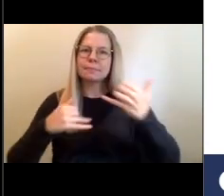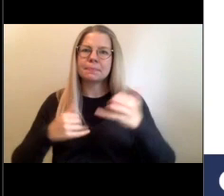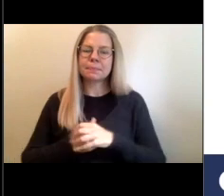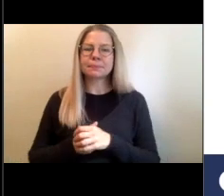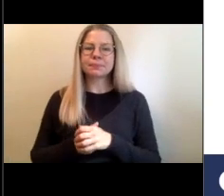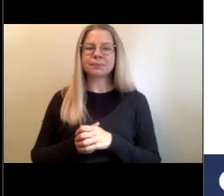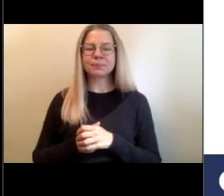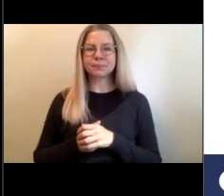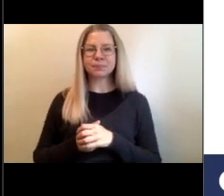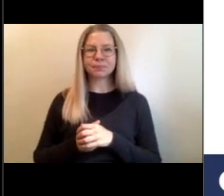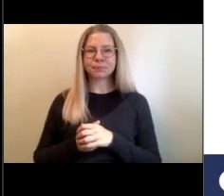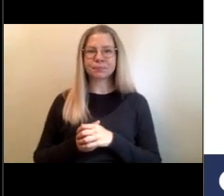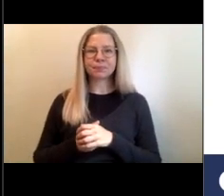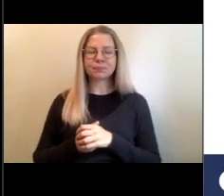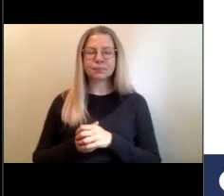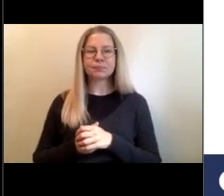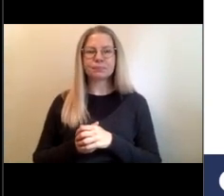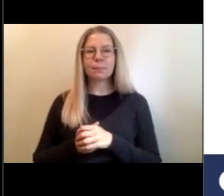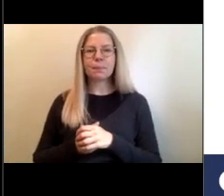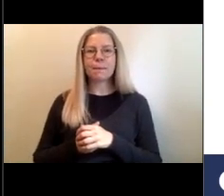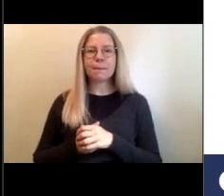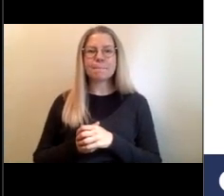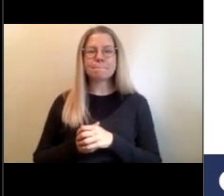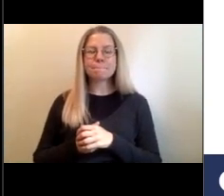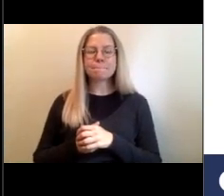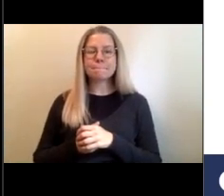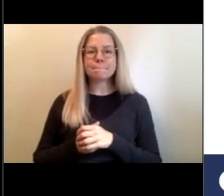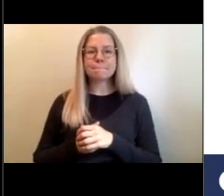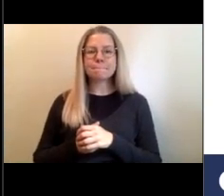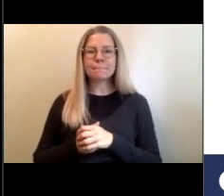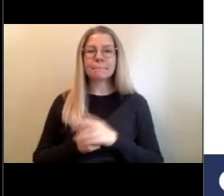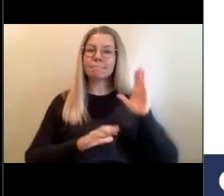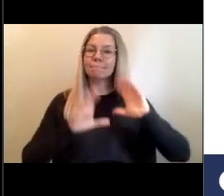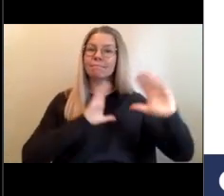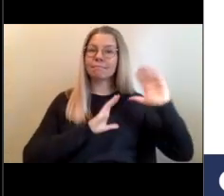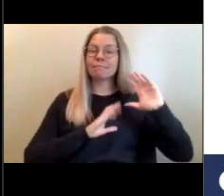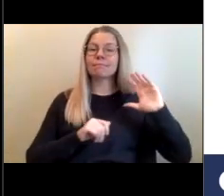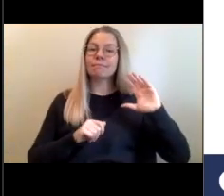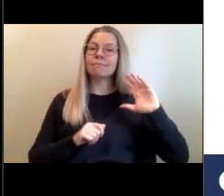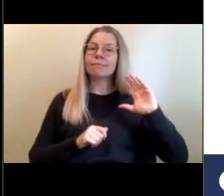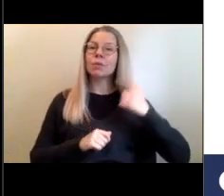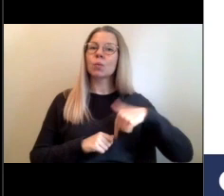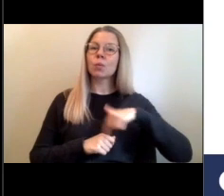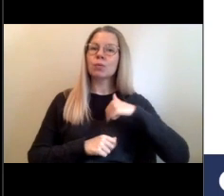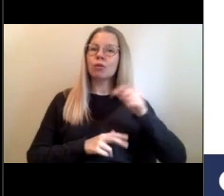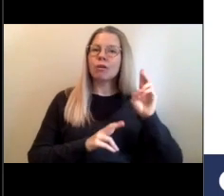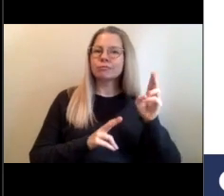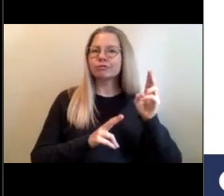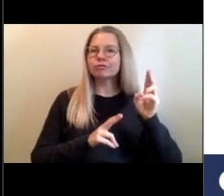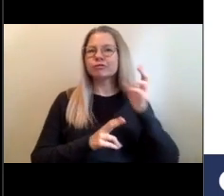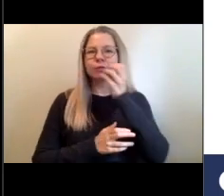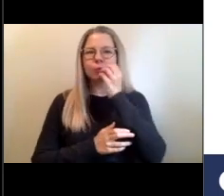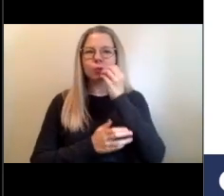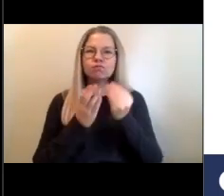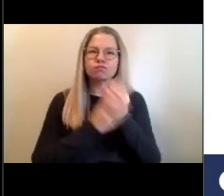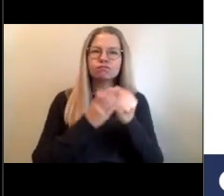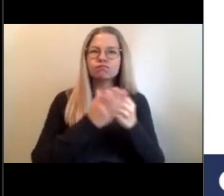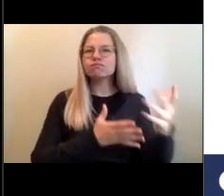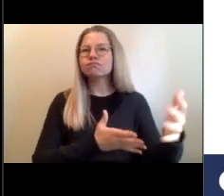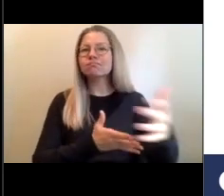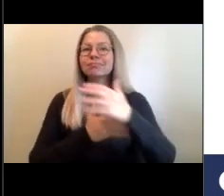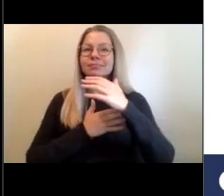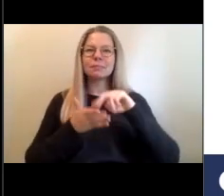as hunter-gatherers around the plains, and our days were exposed to a lot of